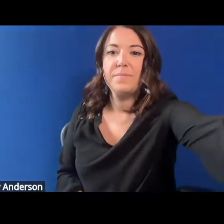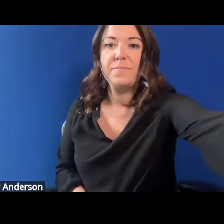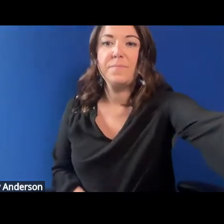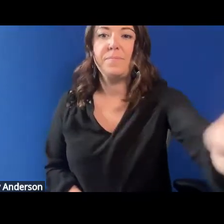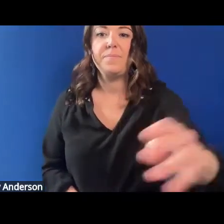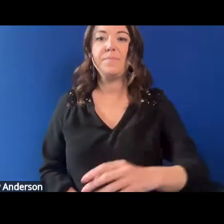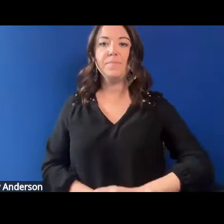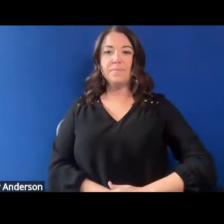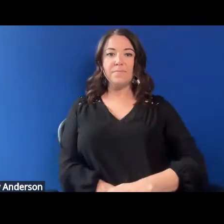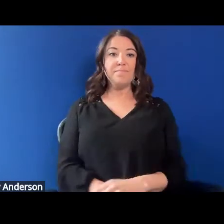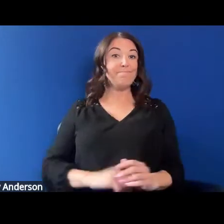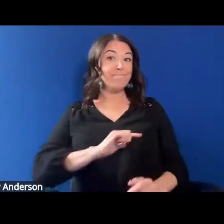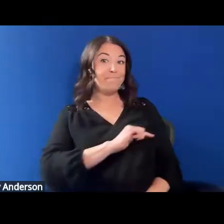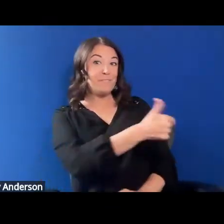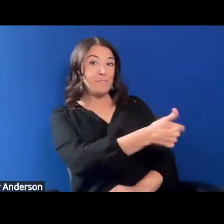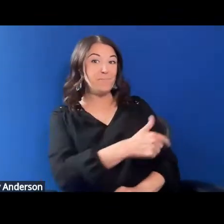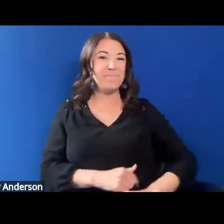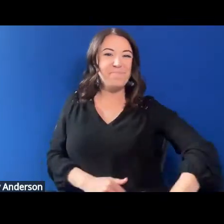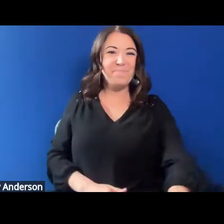It's your turn.